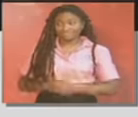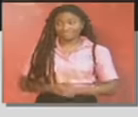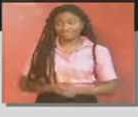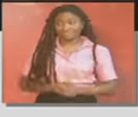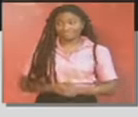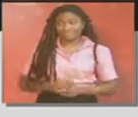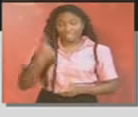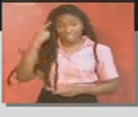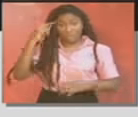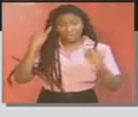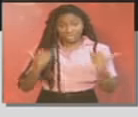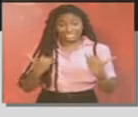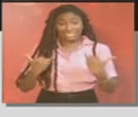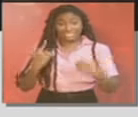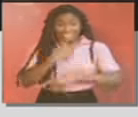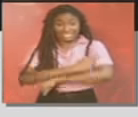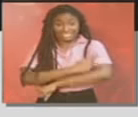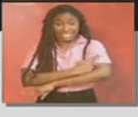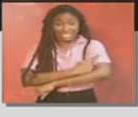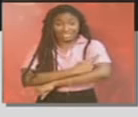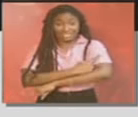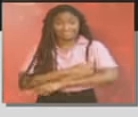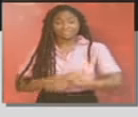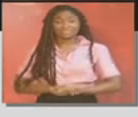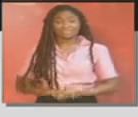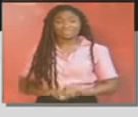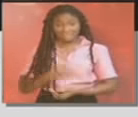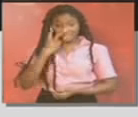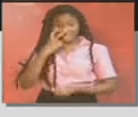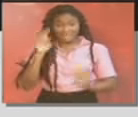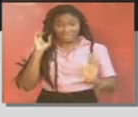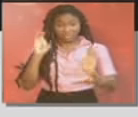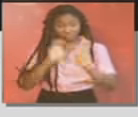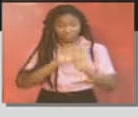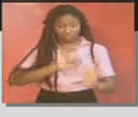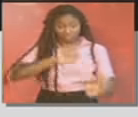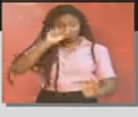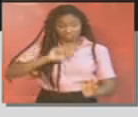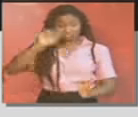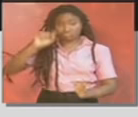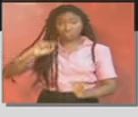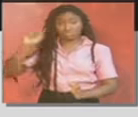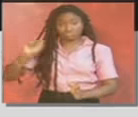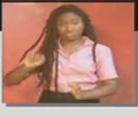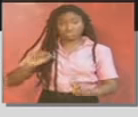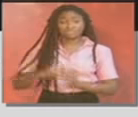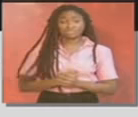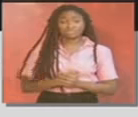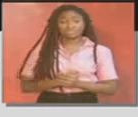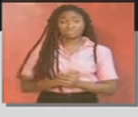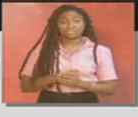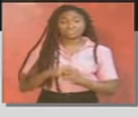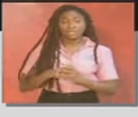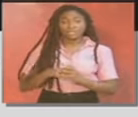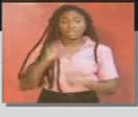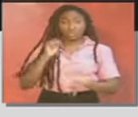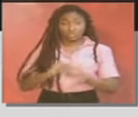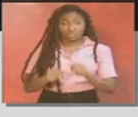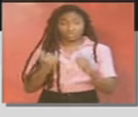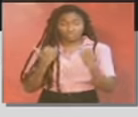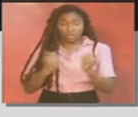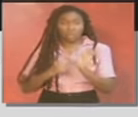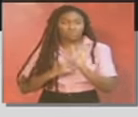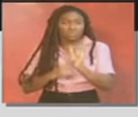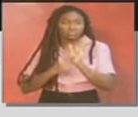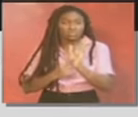for today contains all the information up to March 28th at 4 p.m. And again, what we are showing